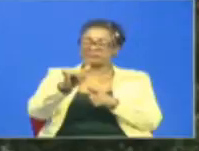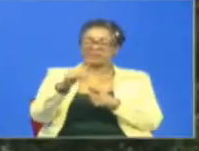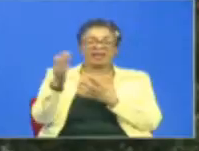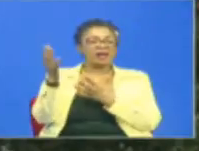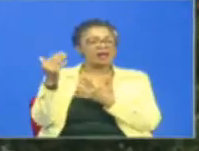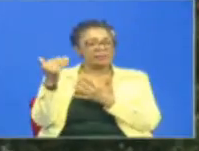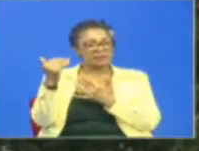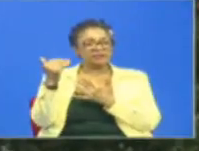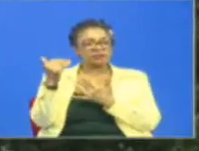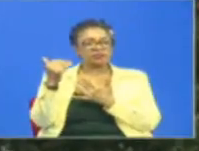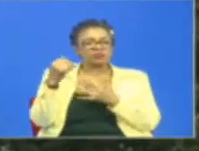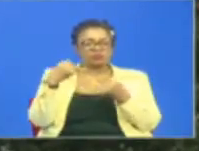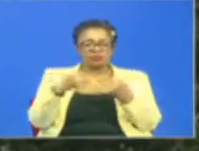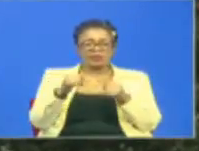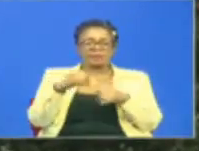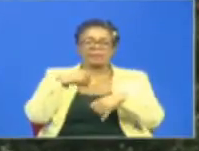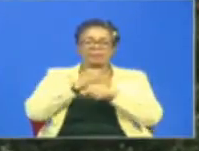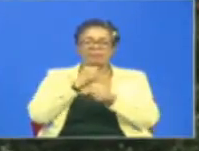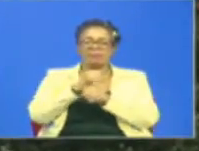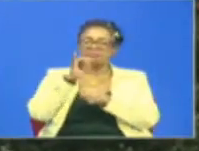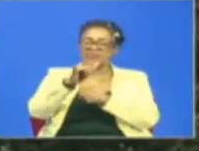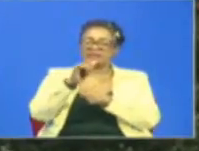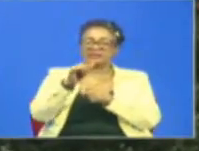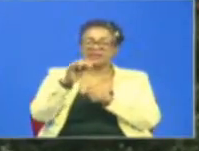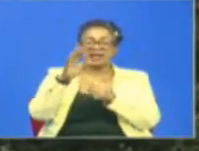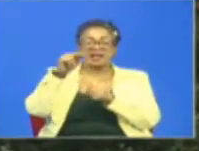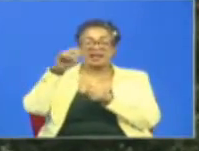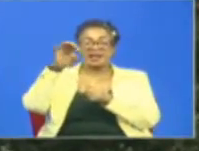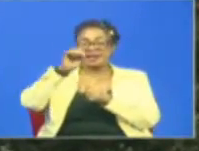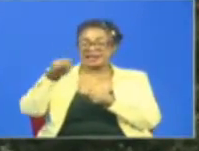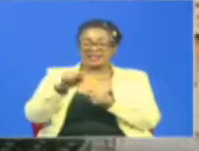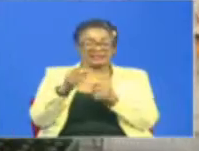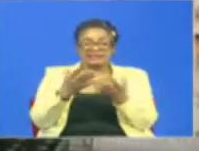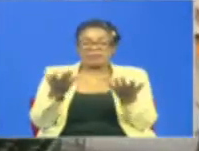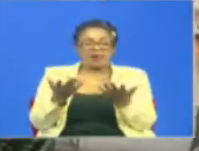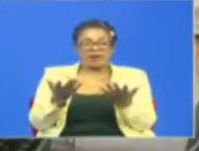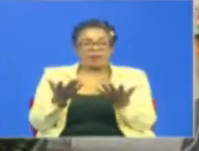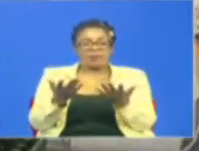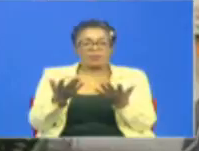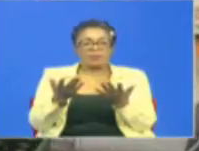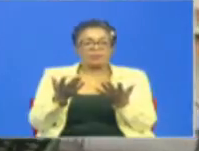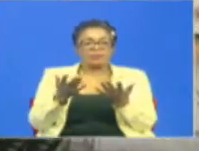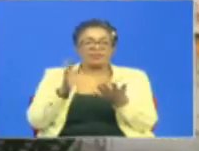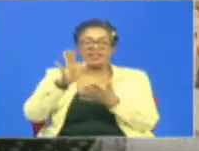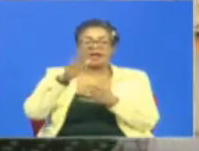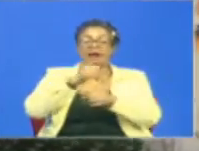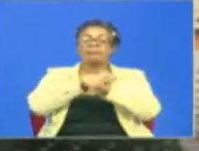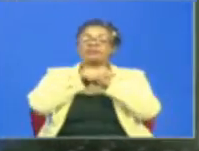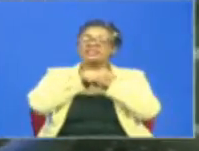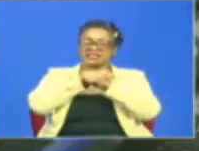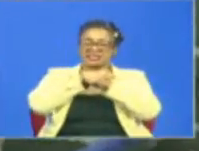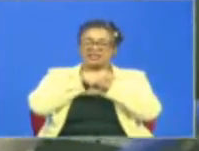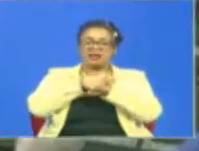to elevate that nest somehow. Storks are a protected species in Germany.